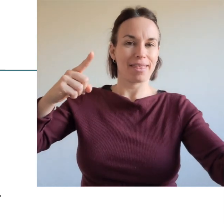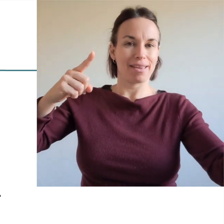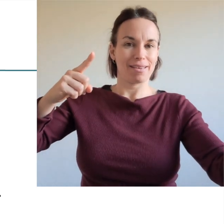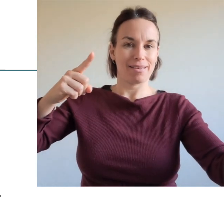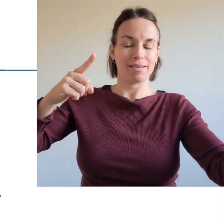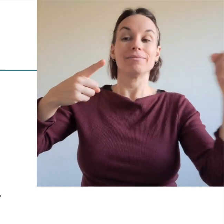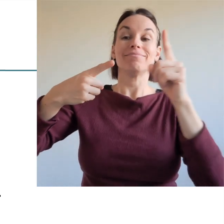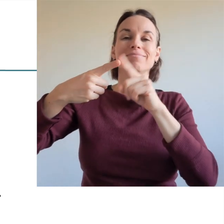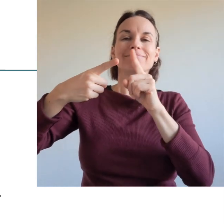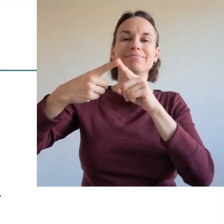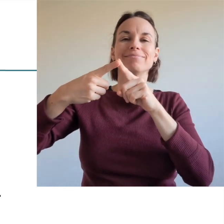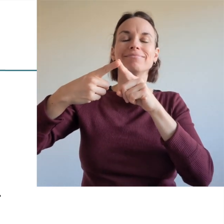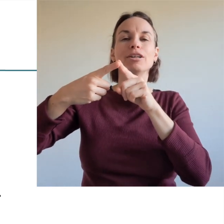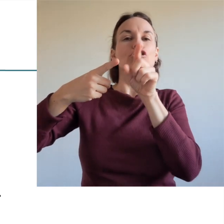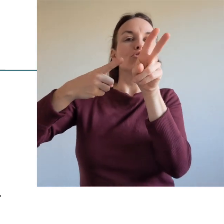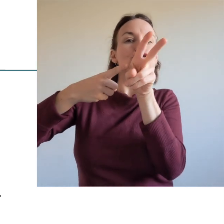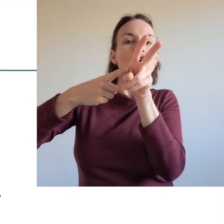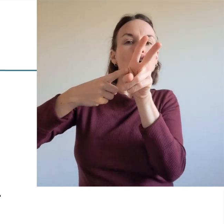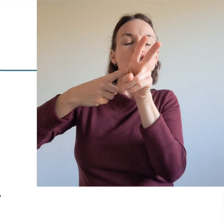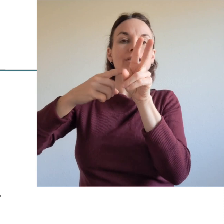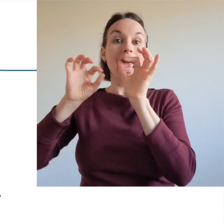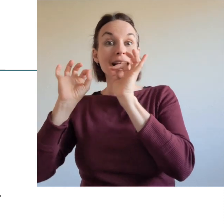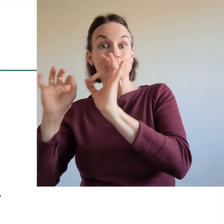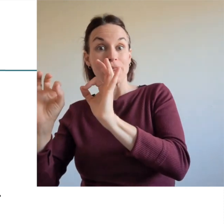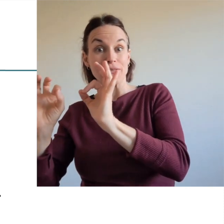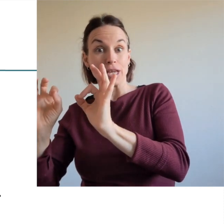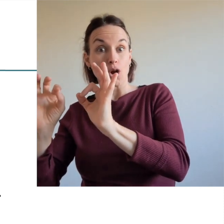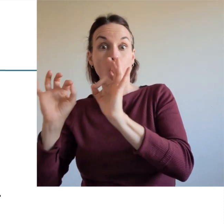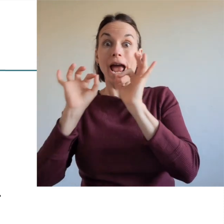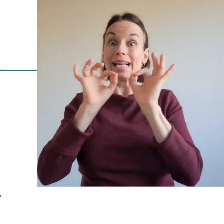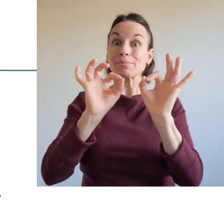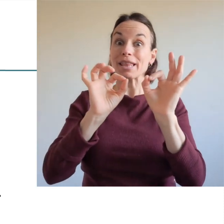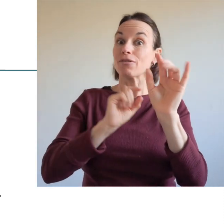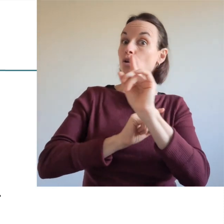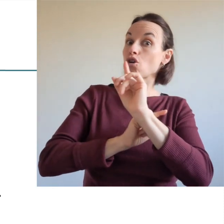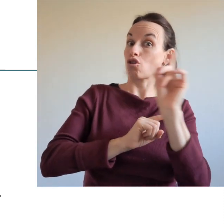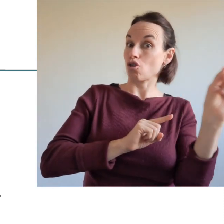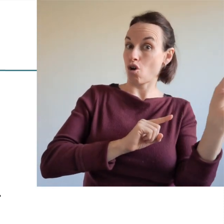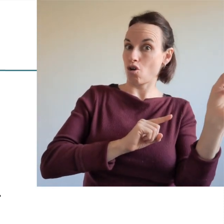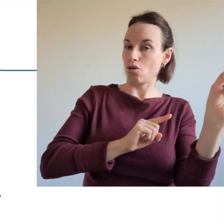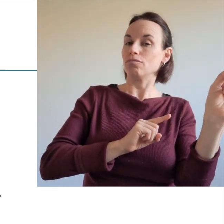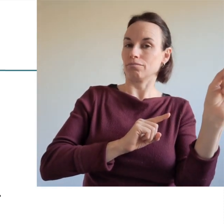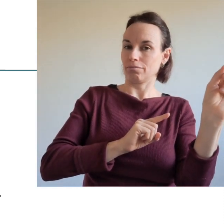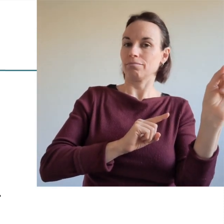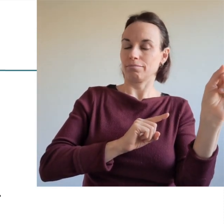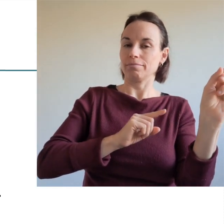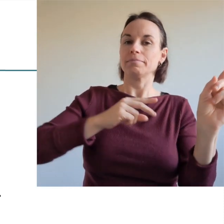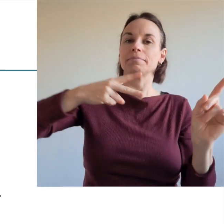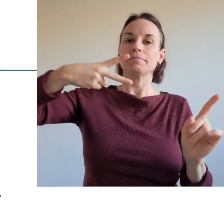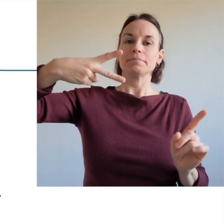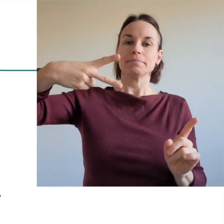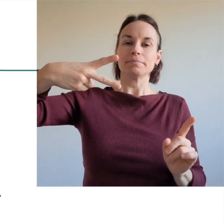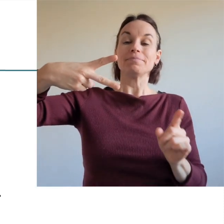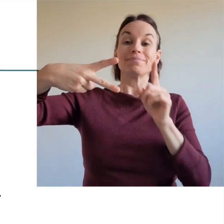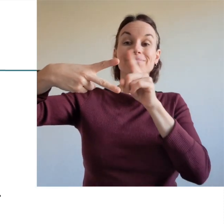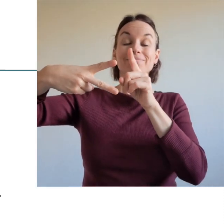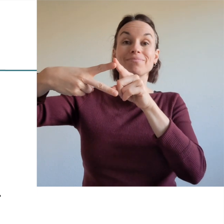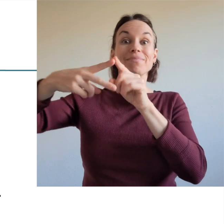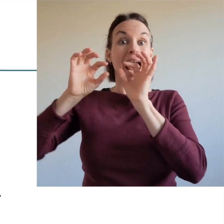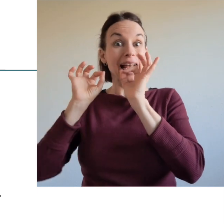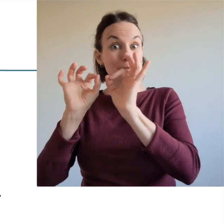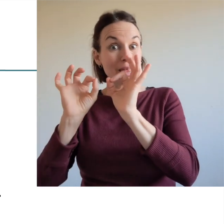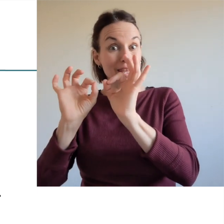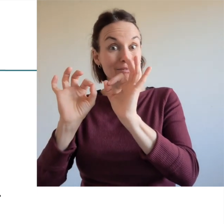scope, which distinguishes specific versus non-specific uses of indefinites.